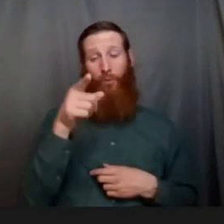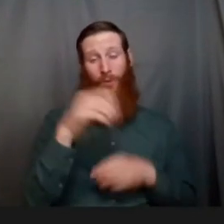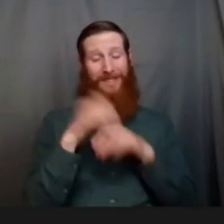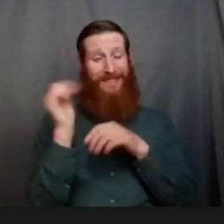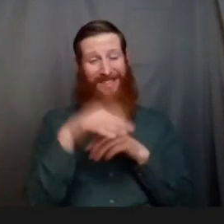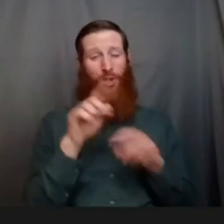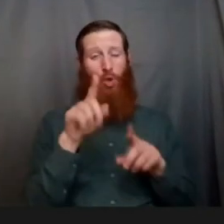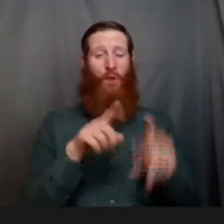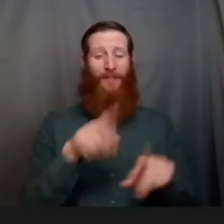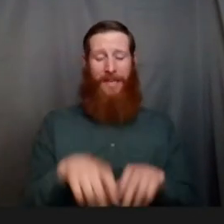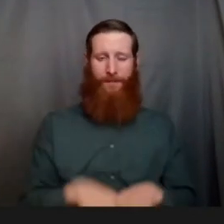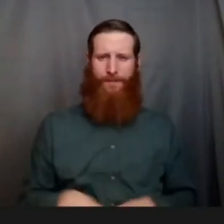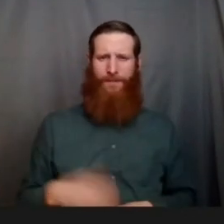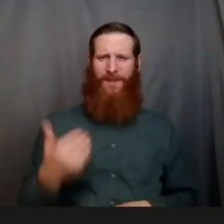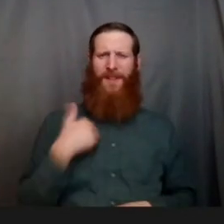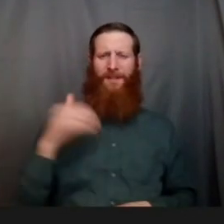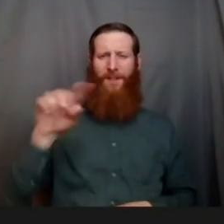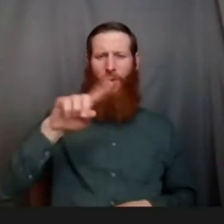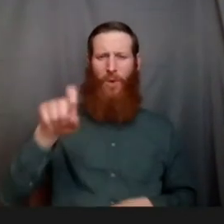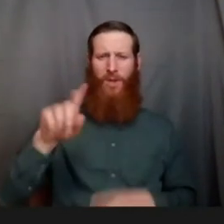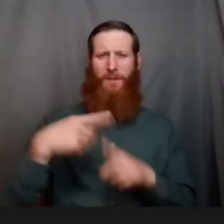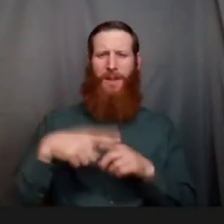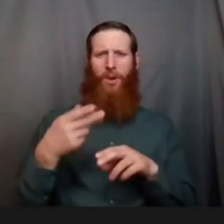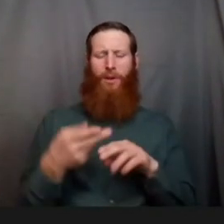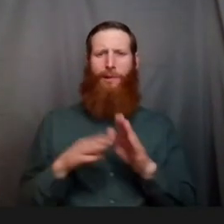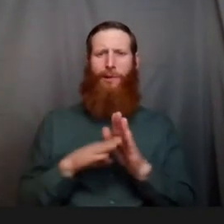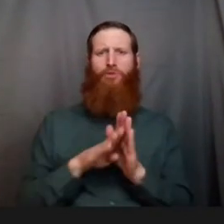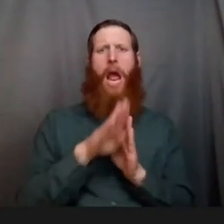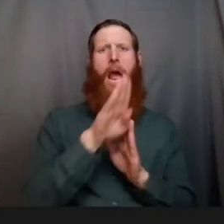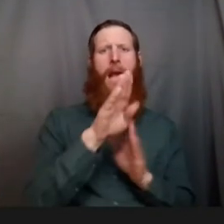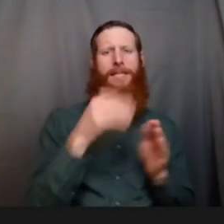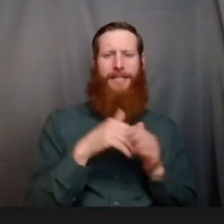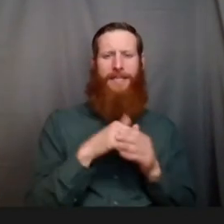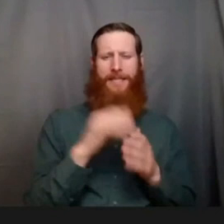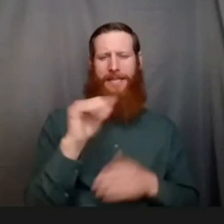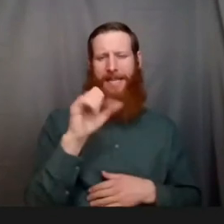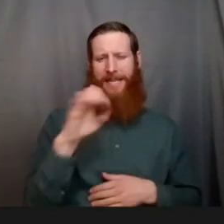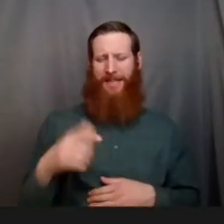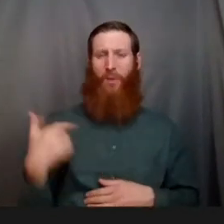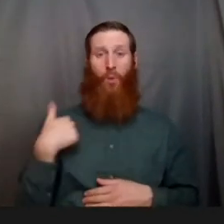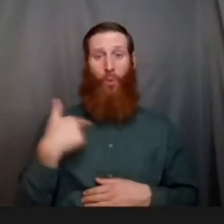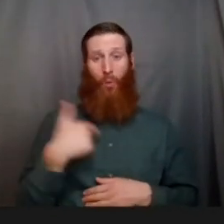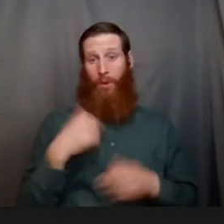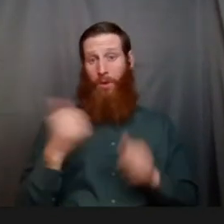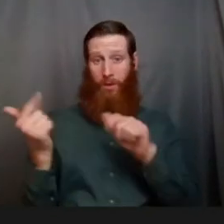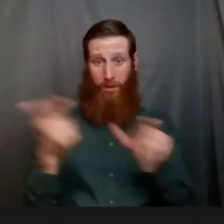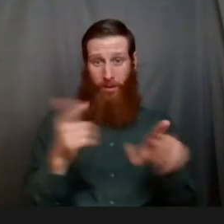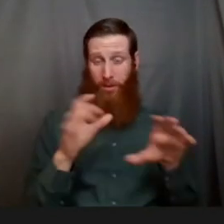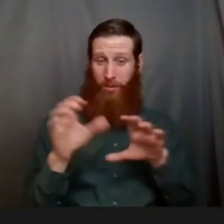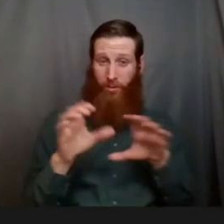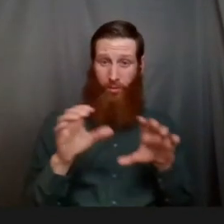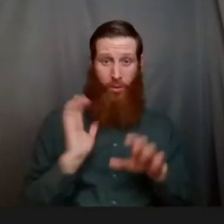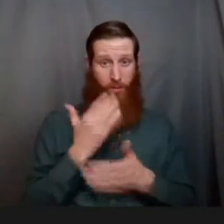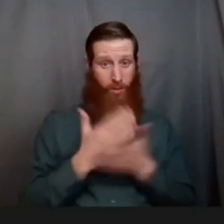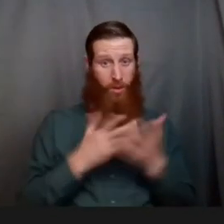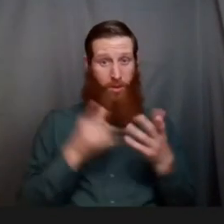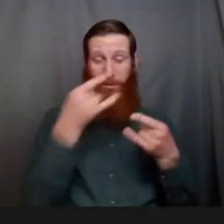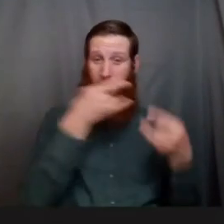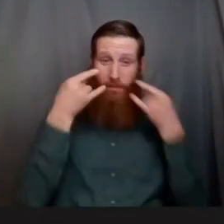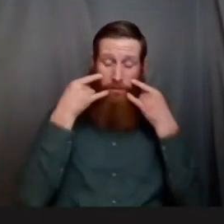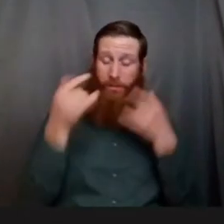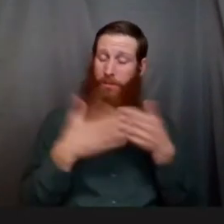about a rise in cases. And as always, we can all do our part. Continue to wear your mask, even if you're